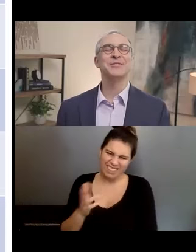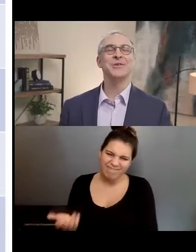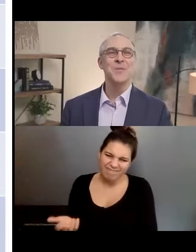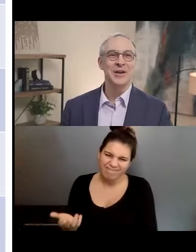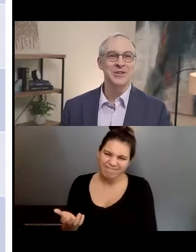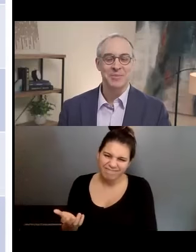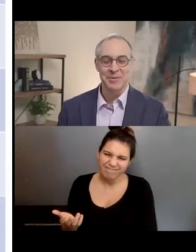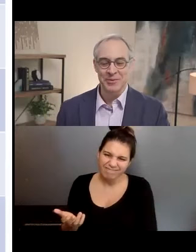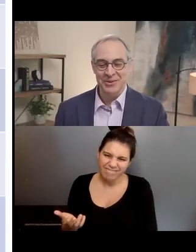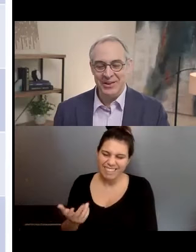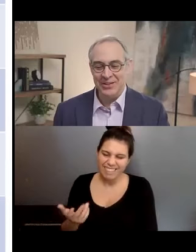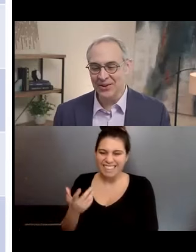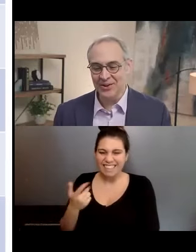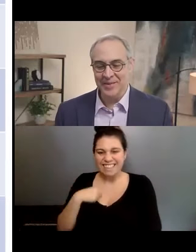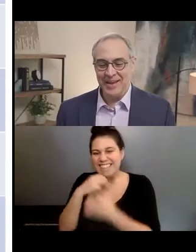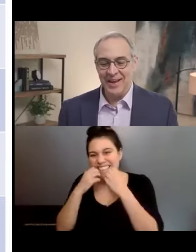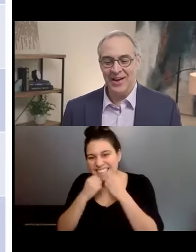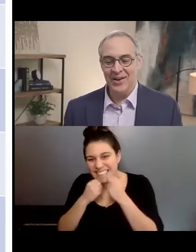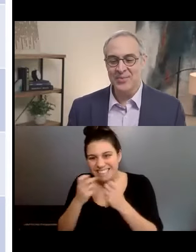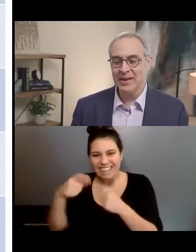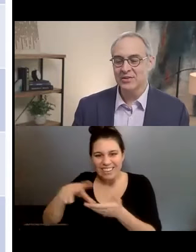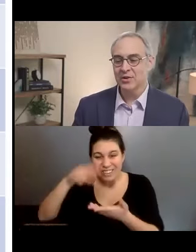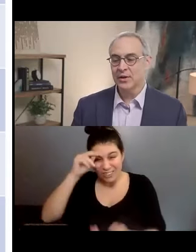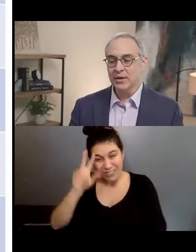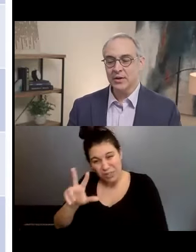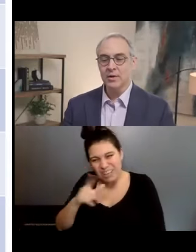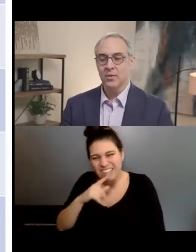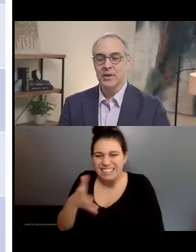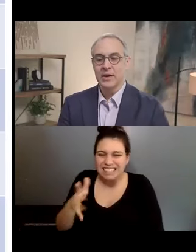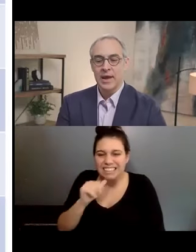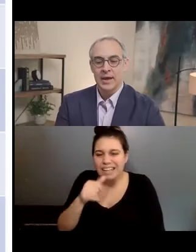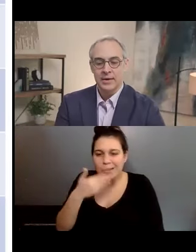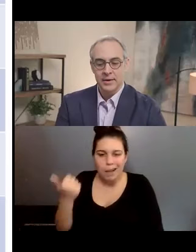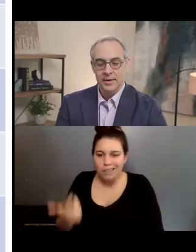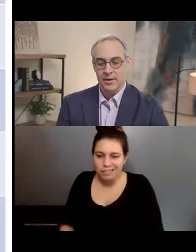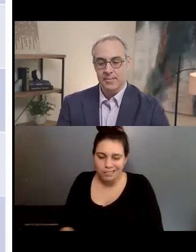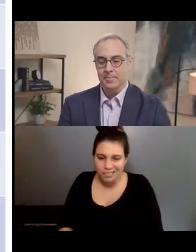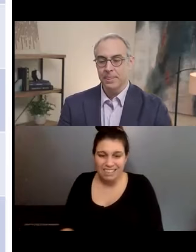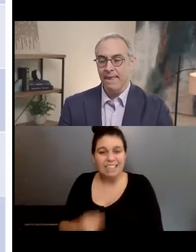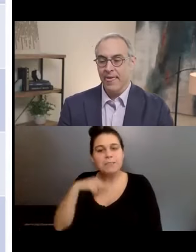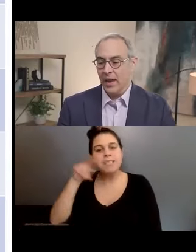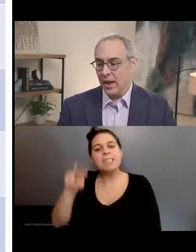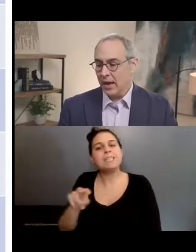care so much that people learn. And so here we had